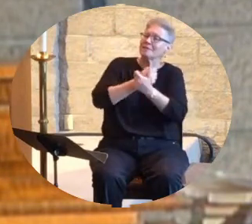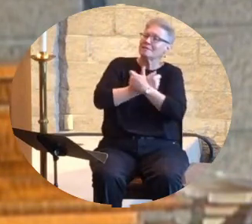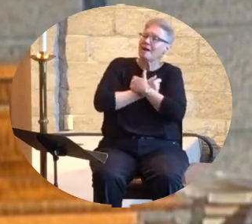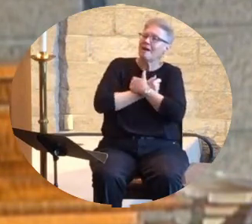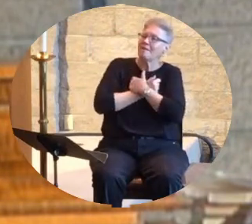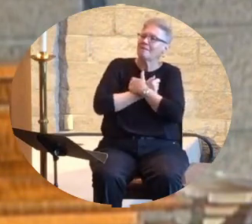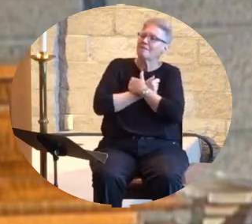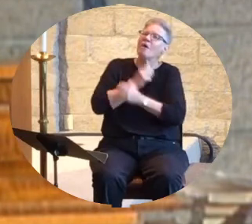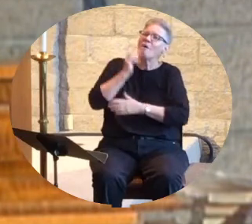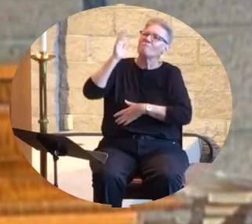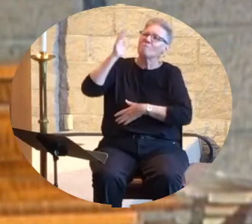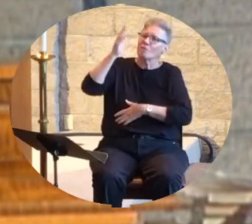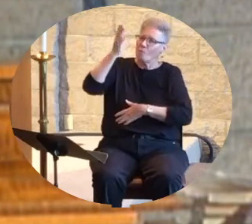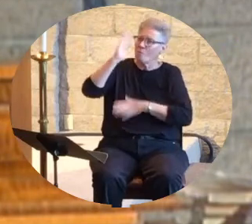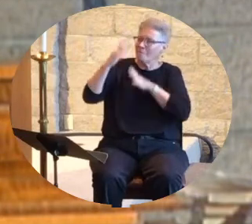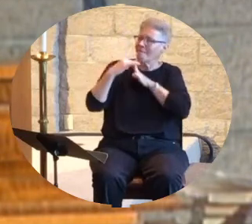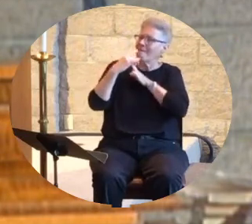good.